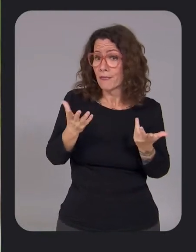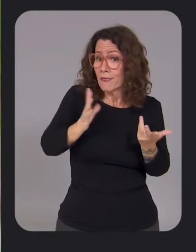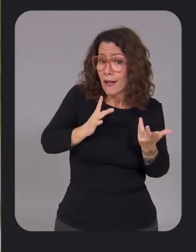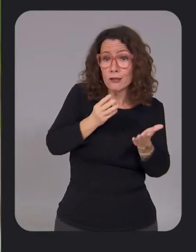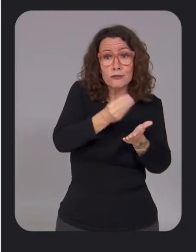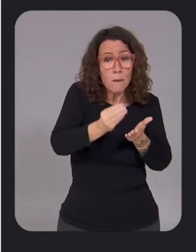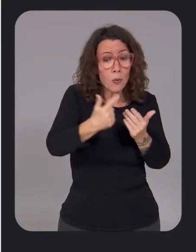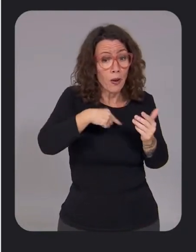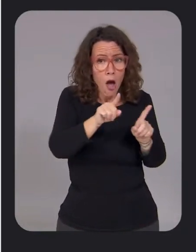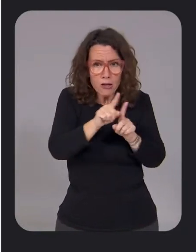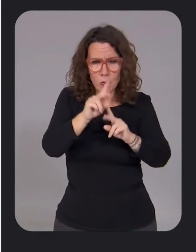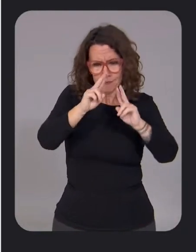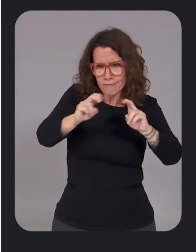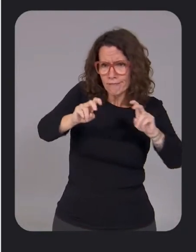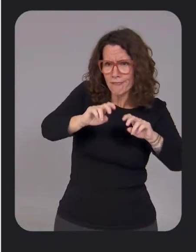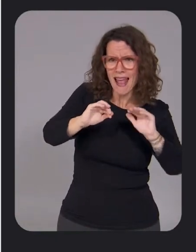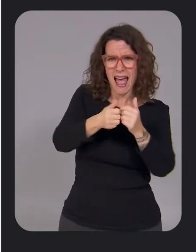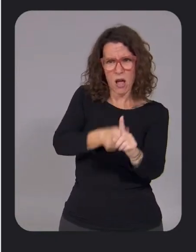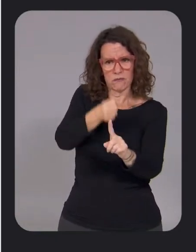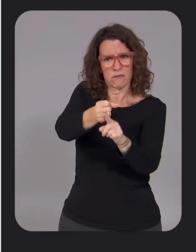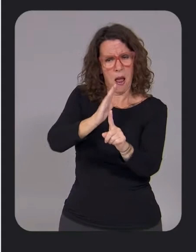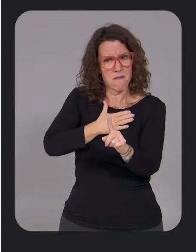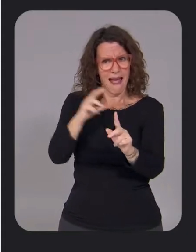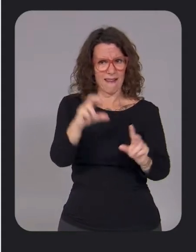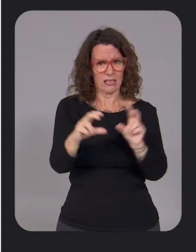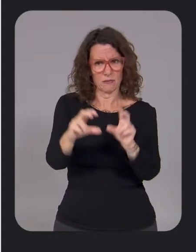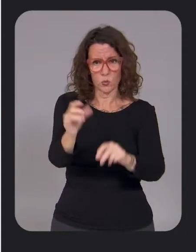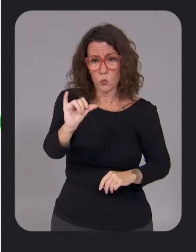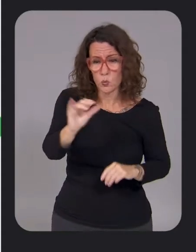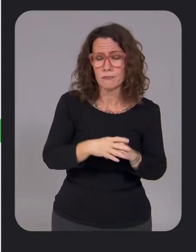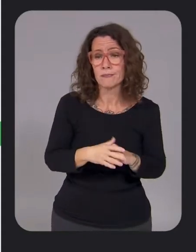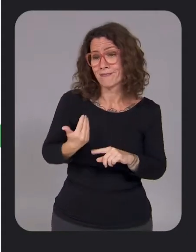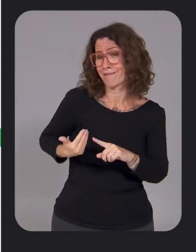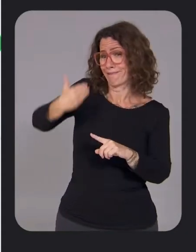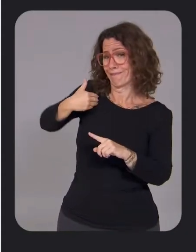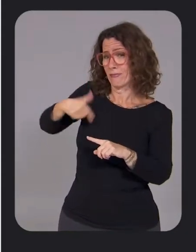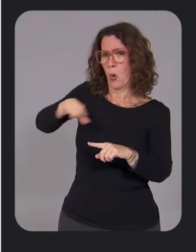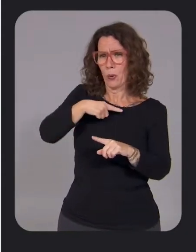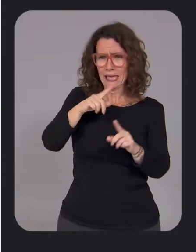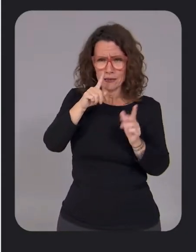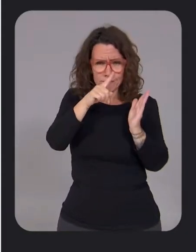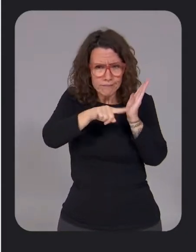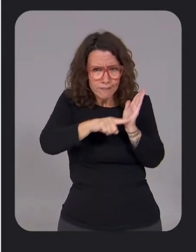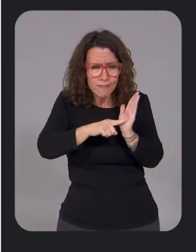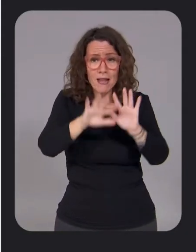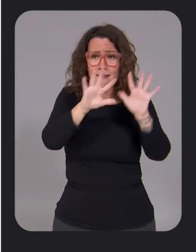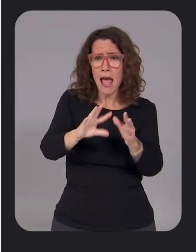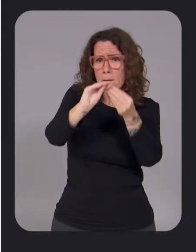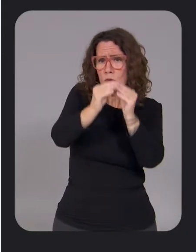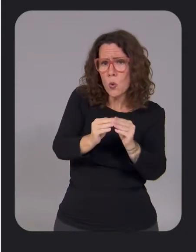of their investments. Earlier this year, we began servicing climate scores on Google Finance for nearly 10,000